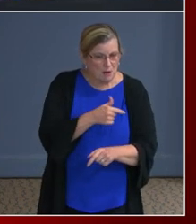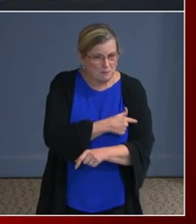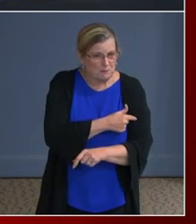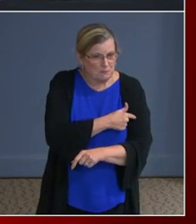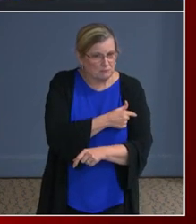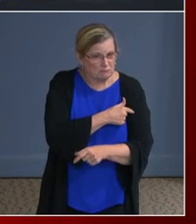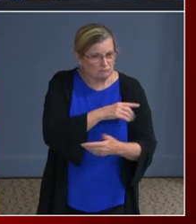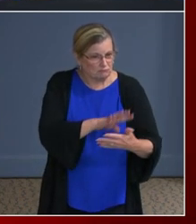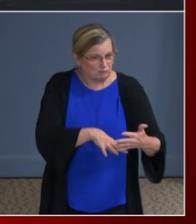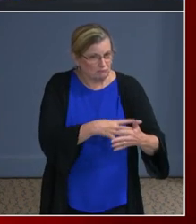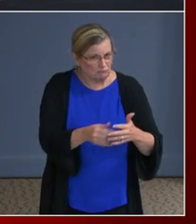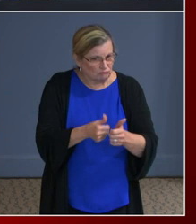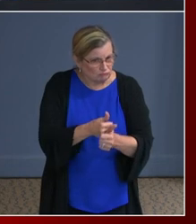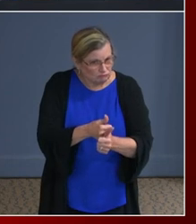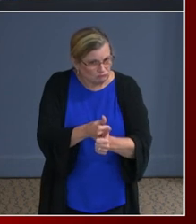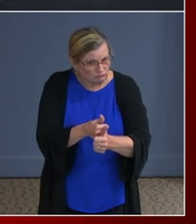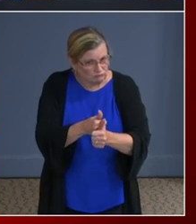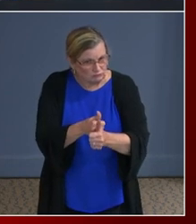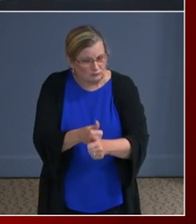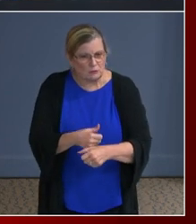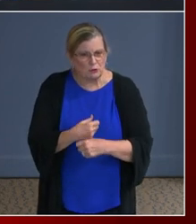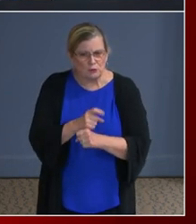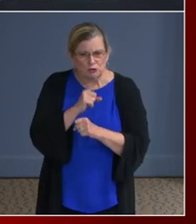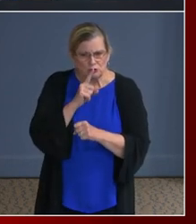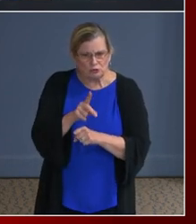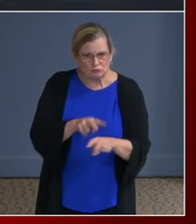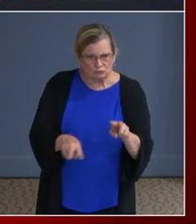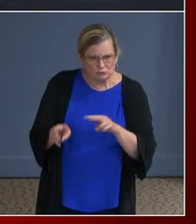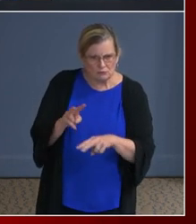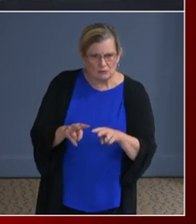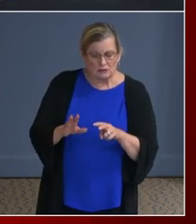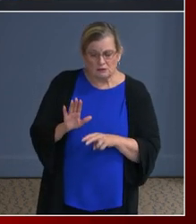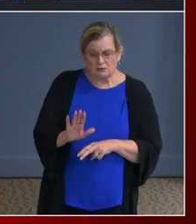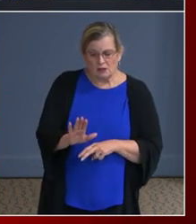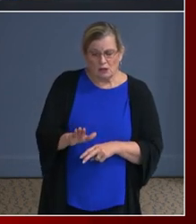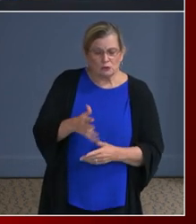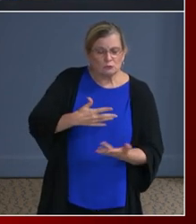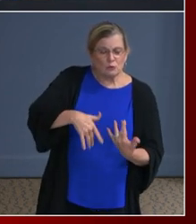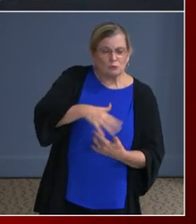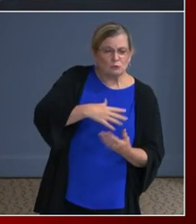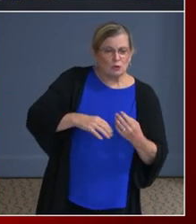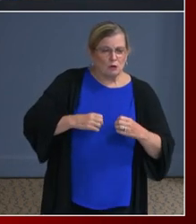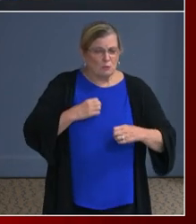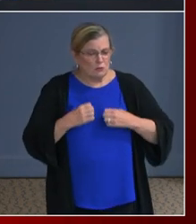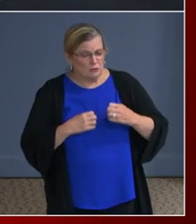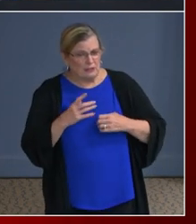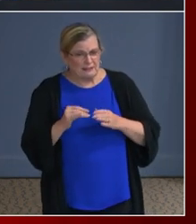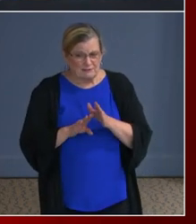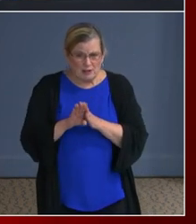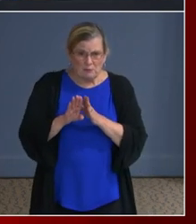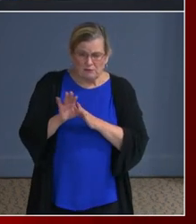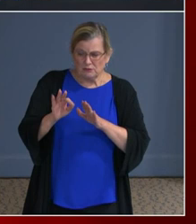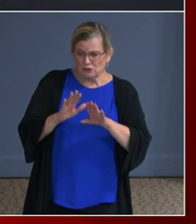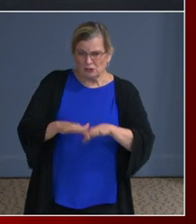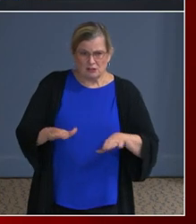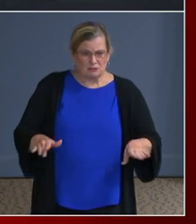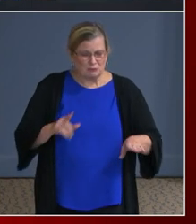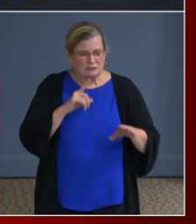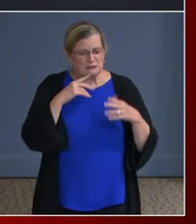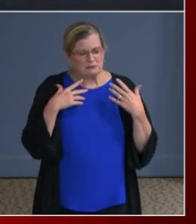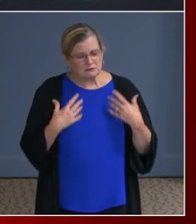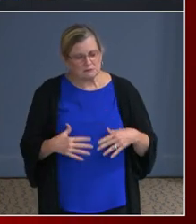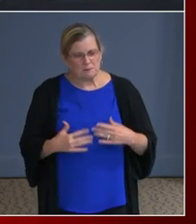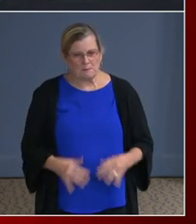social and emotional development of children is critically important. While in many of our schools may be in a virtual